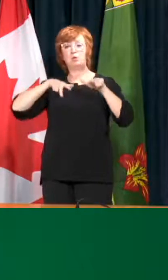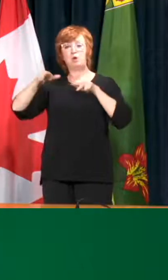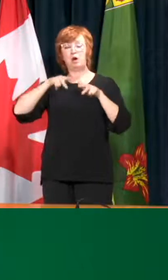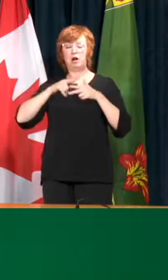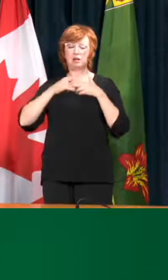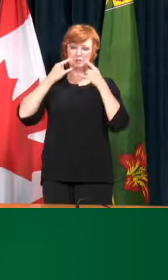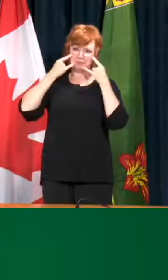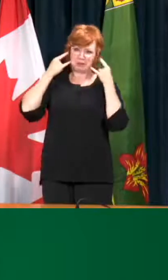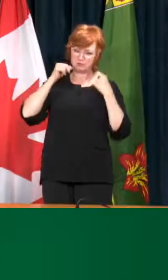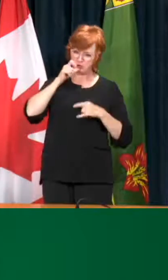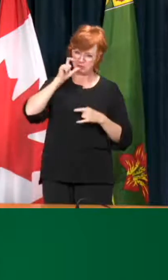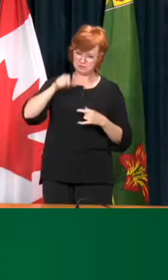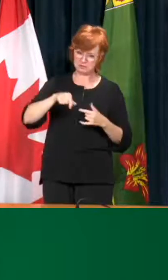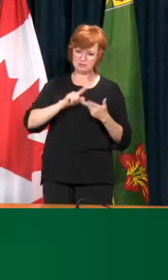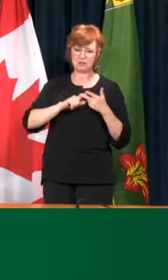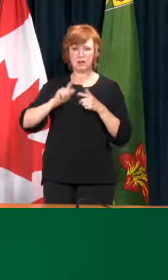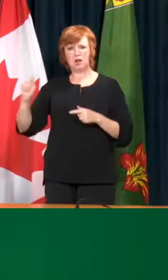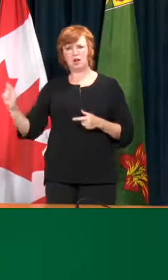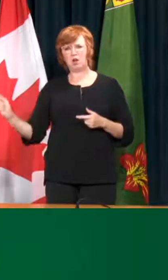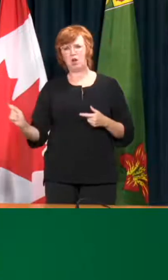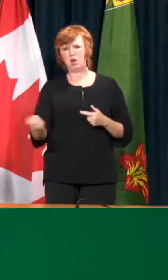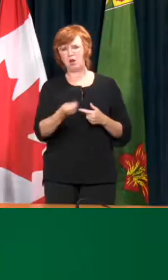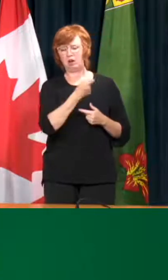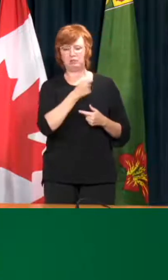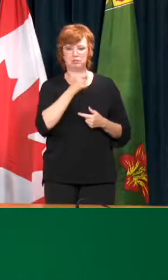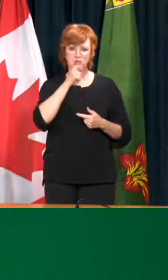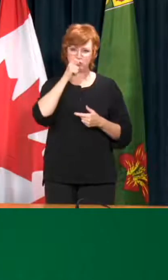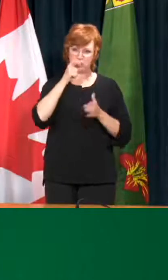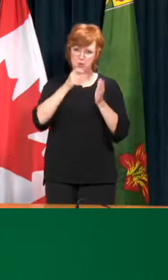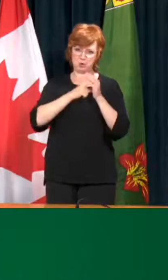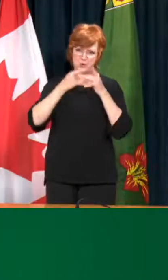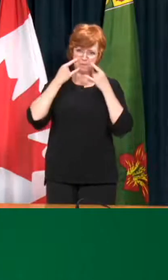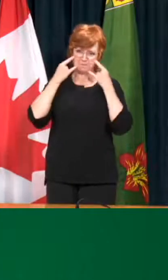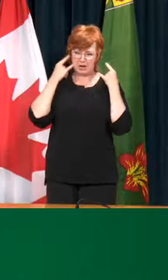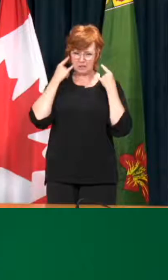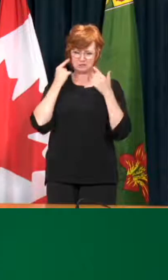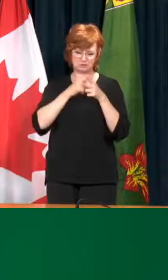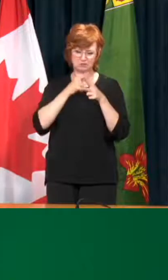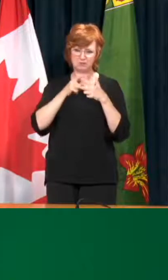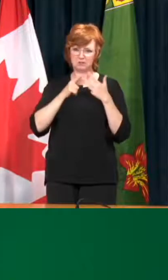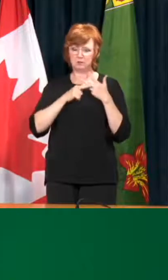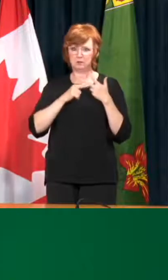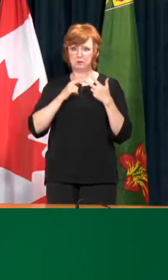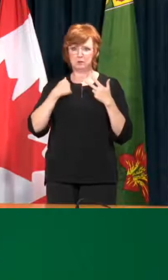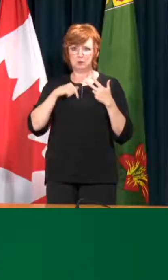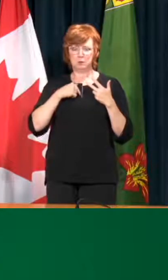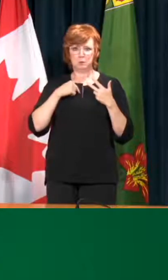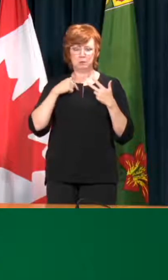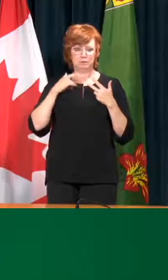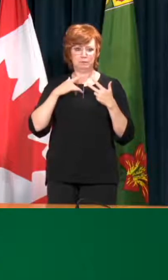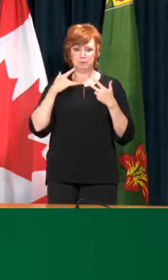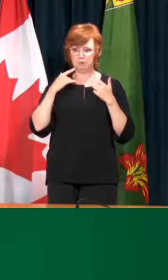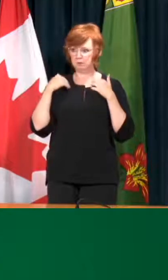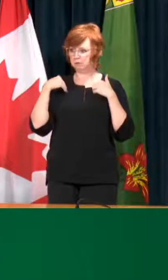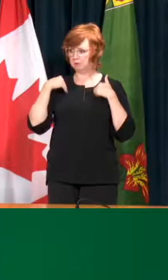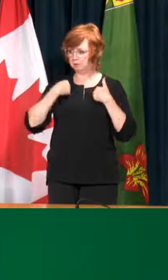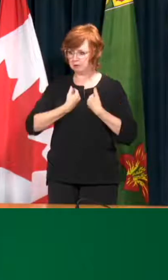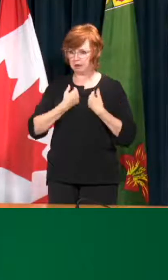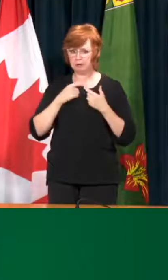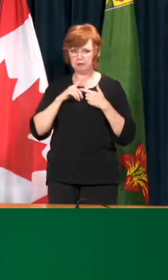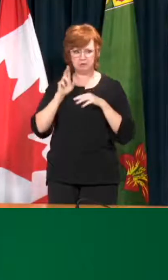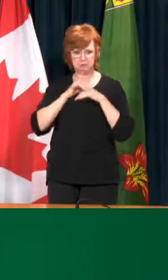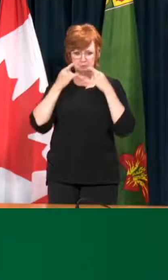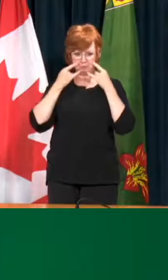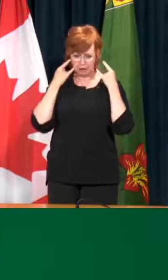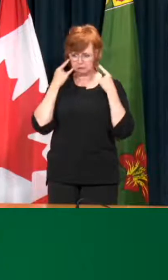for example, a lot of those activities, you don't really need a mask, and so we don't have to fatigue ourselves by wearing a mask when it's not really helpful or required. But